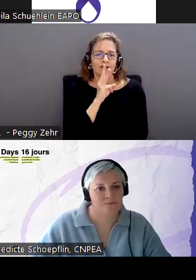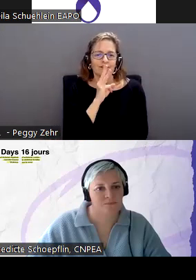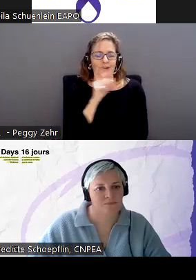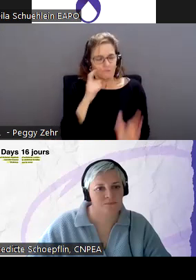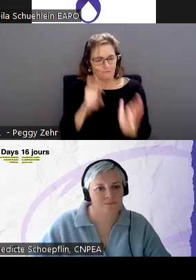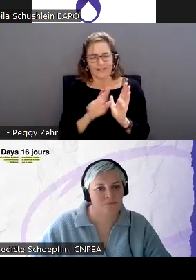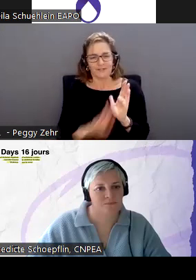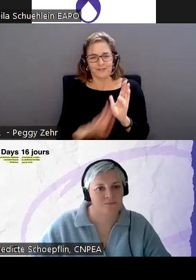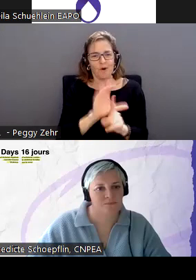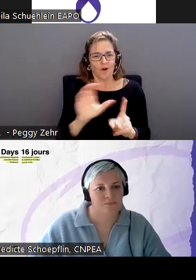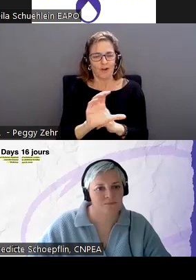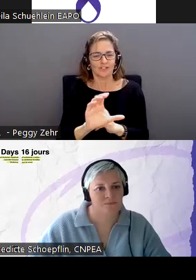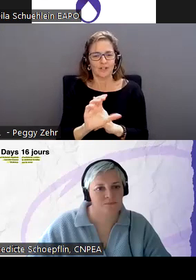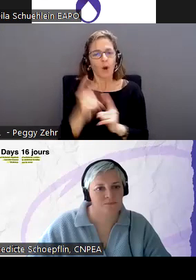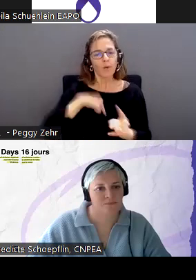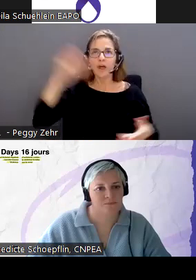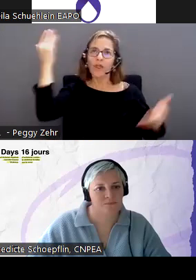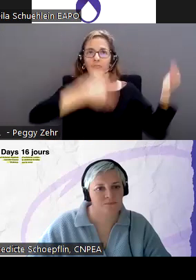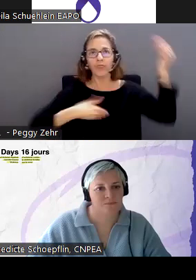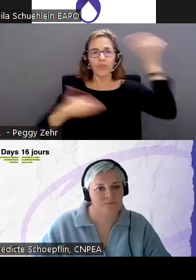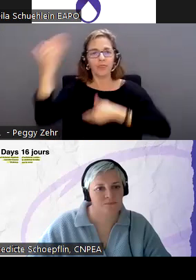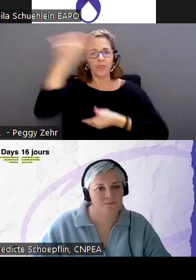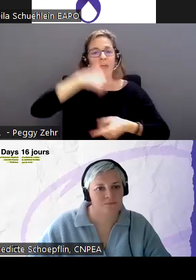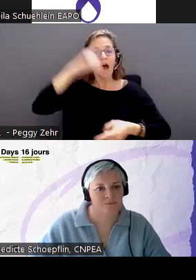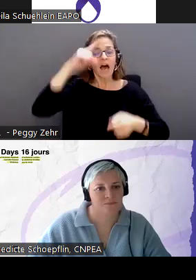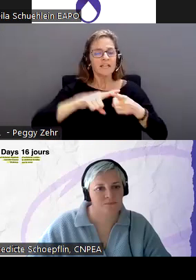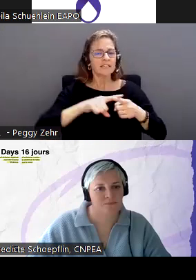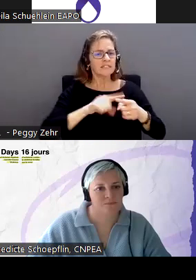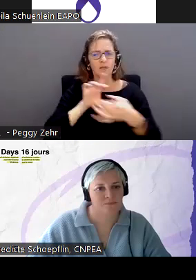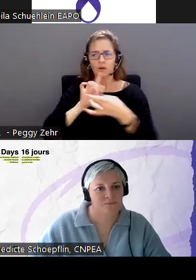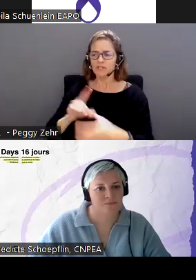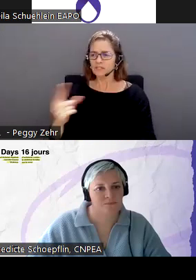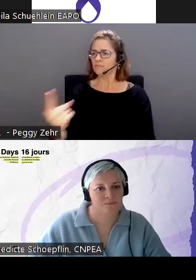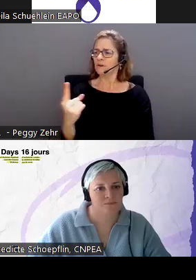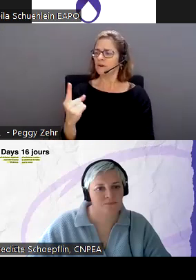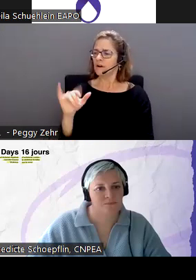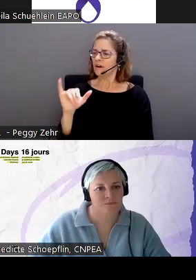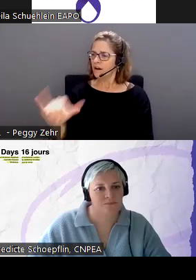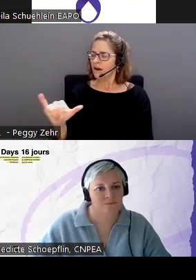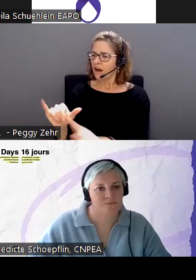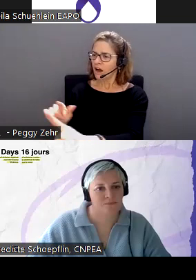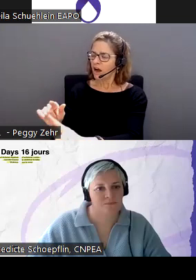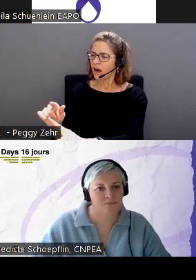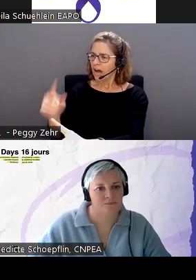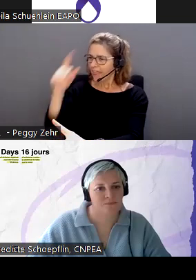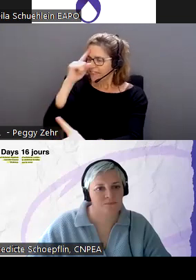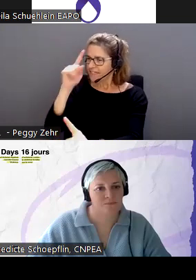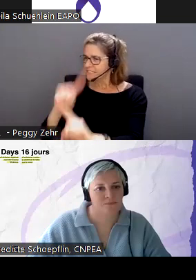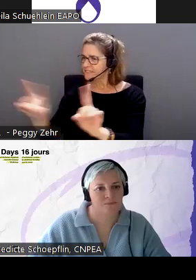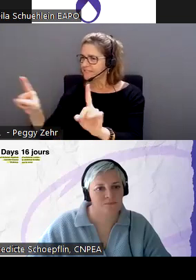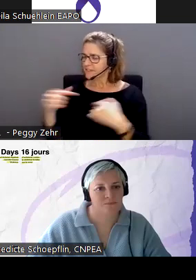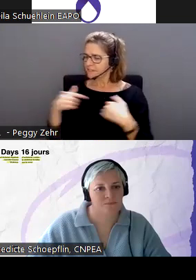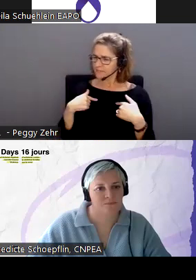we are, I think, in relationship with others. We need other people to help us see the ways in which we're complicit